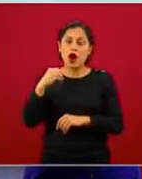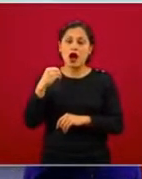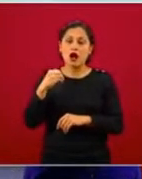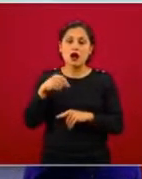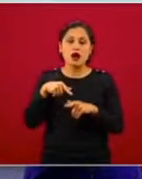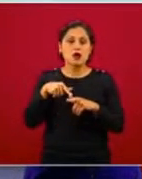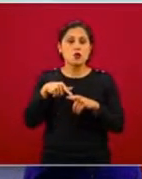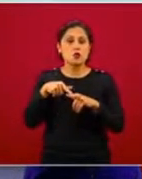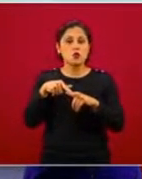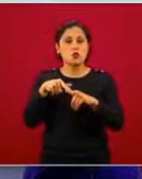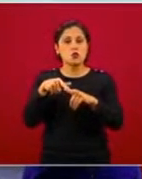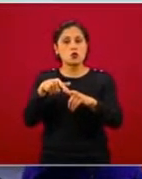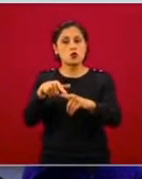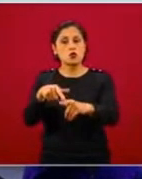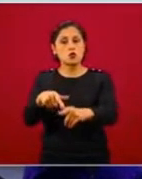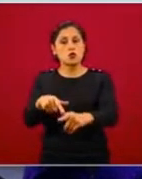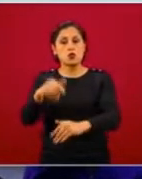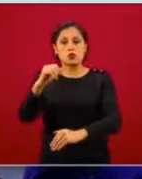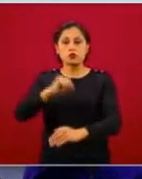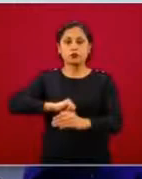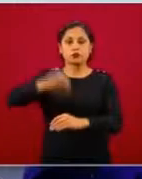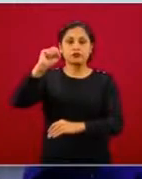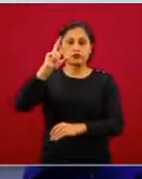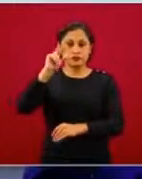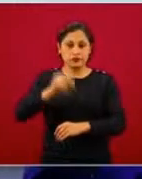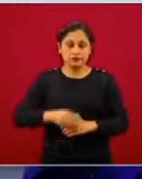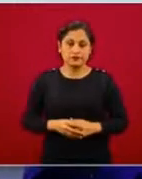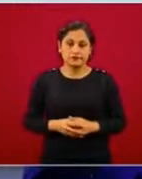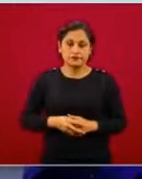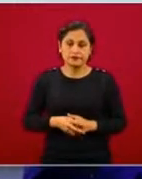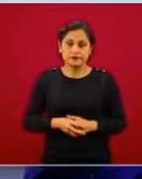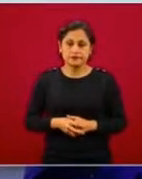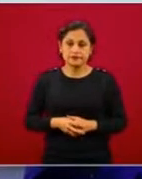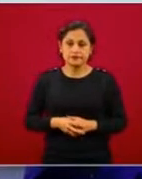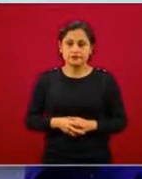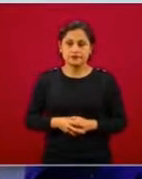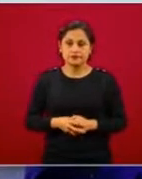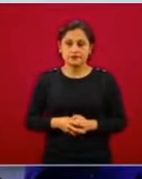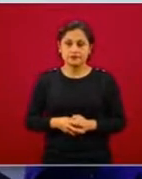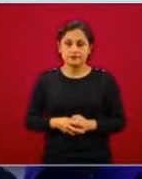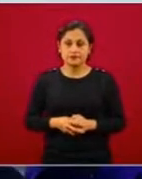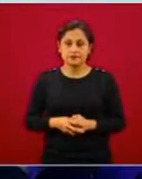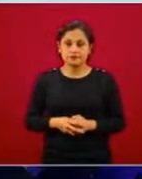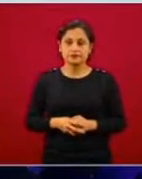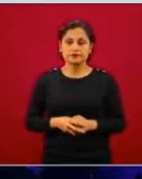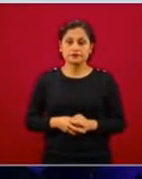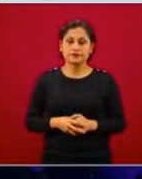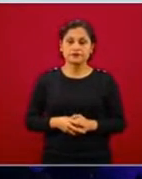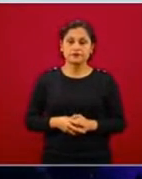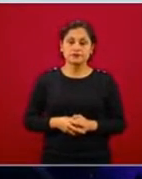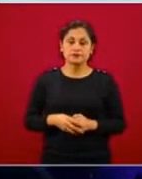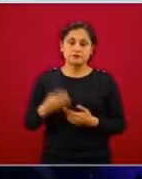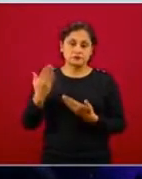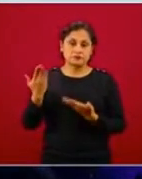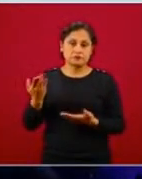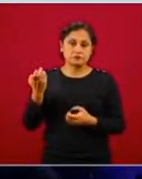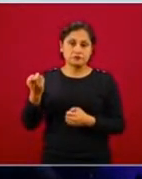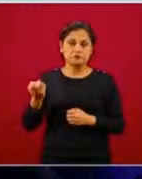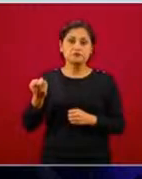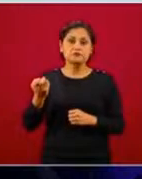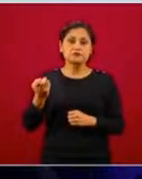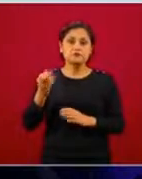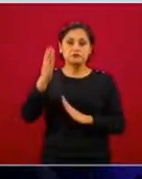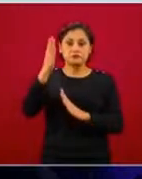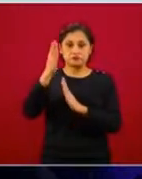everybody gets on board, then we will be able to keep on par with this projection. Here we